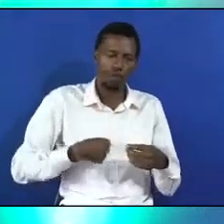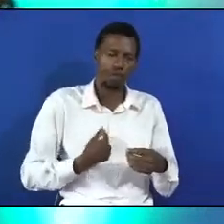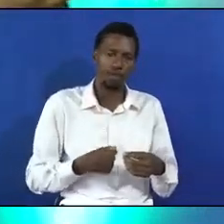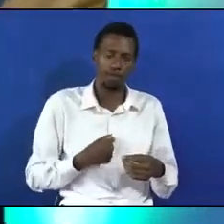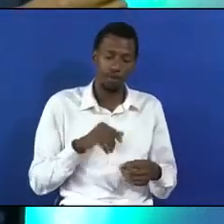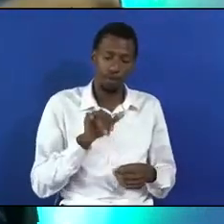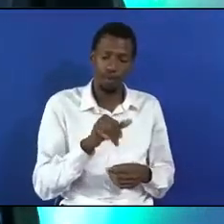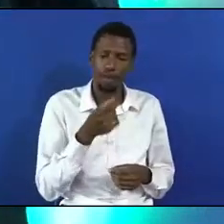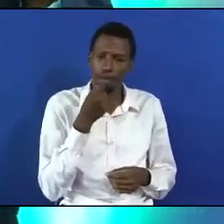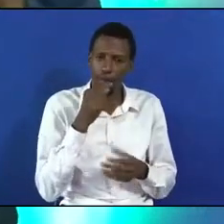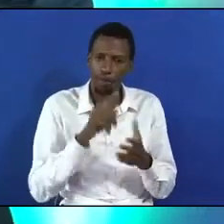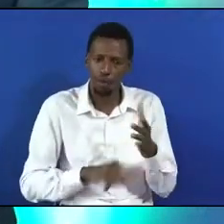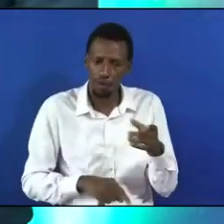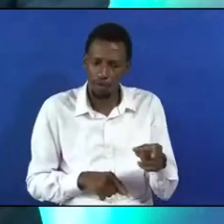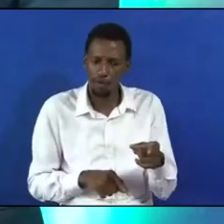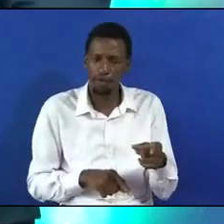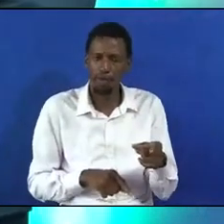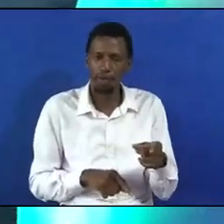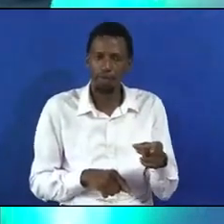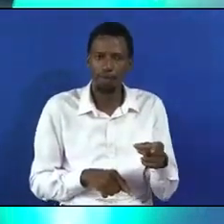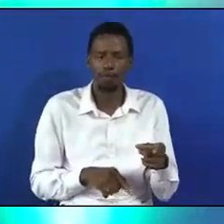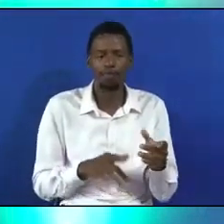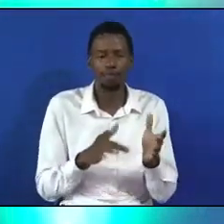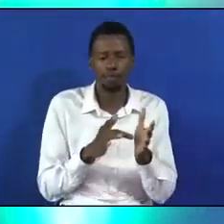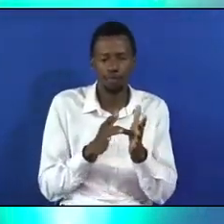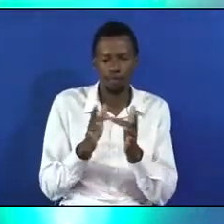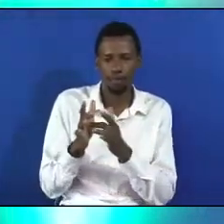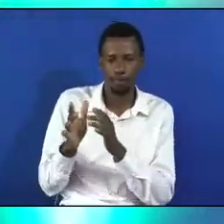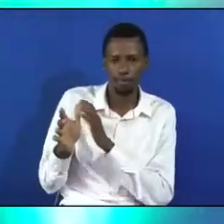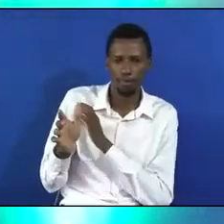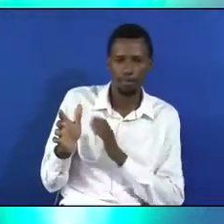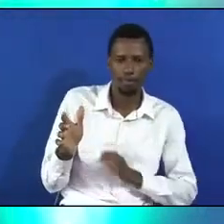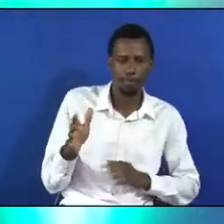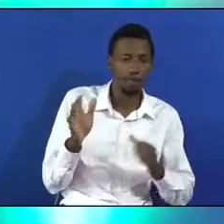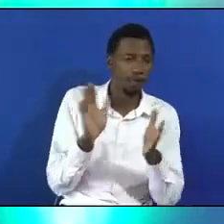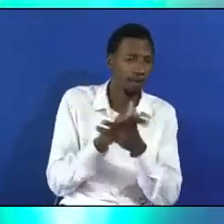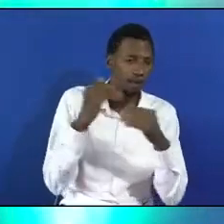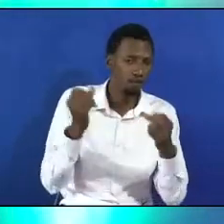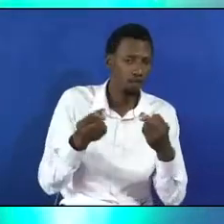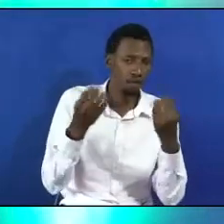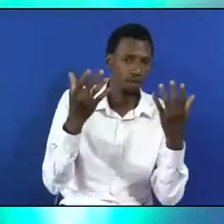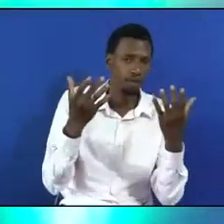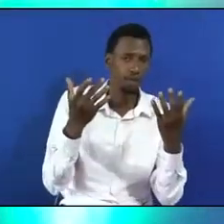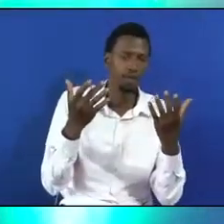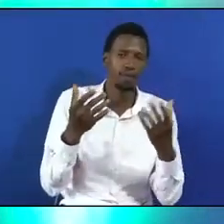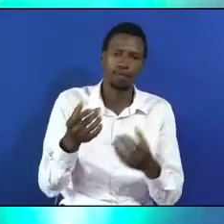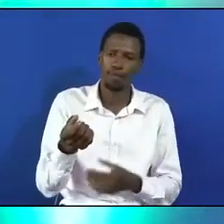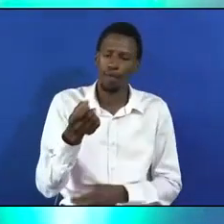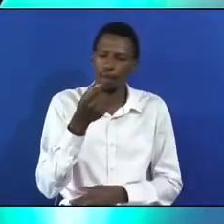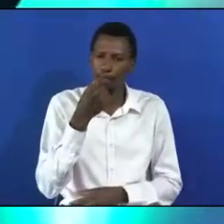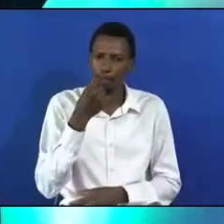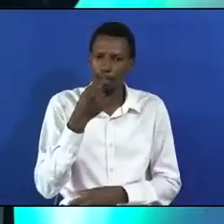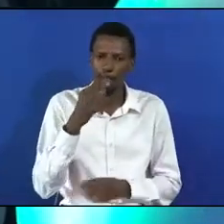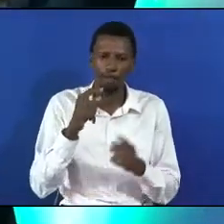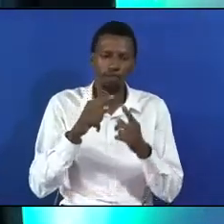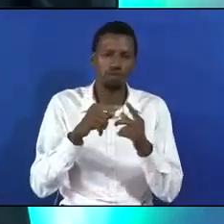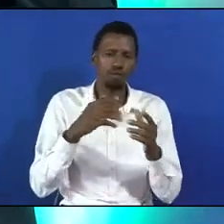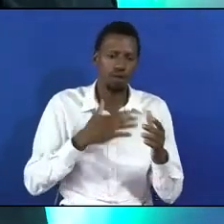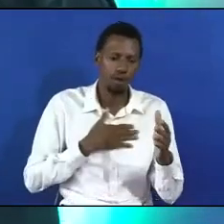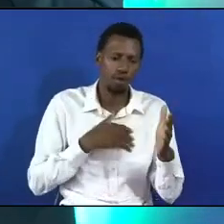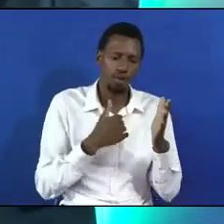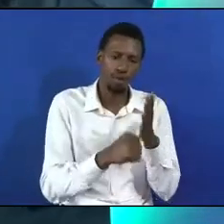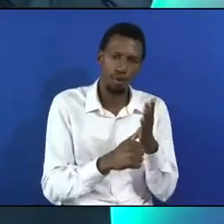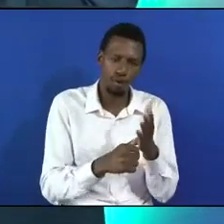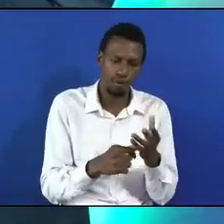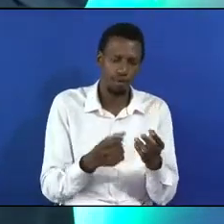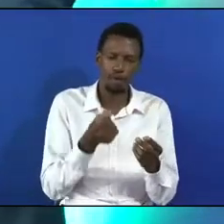that medicine, it's none other than Jesus Christ. Hallelujah. The medicine to our problems, the